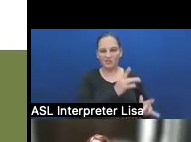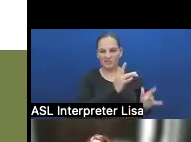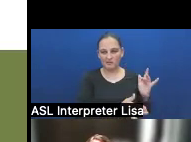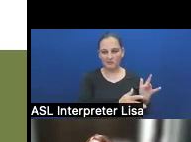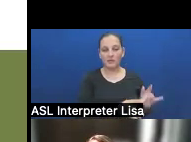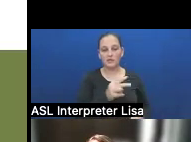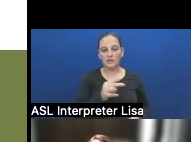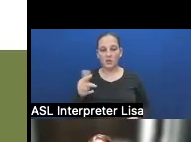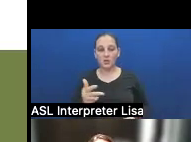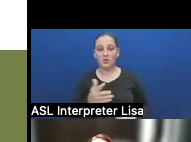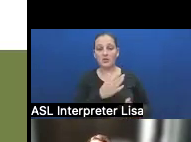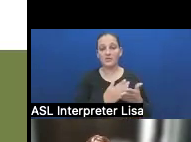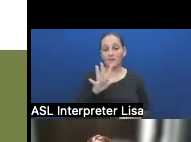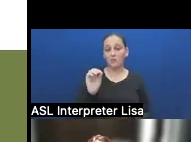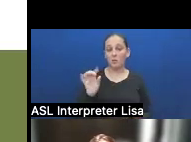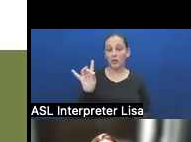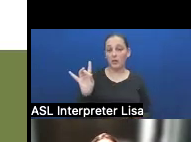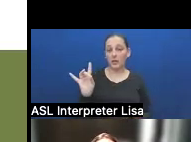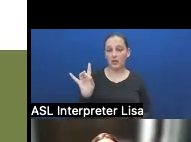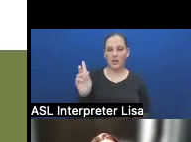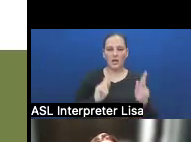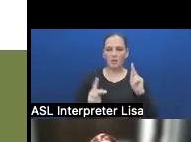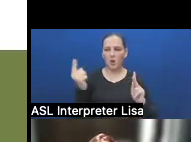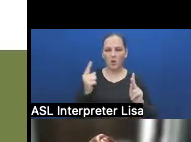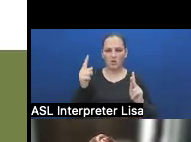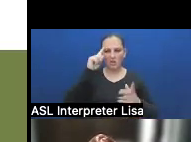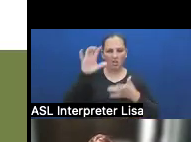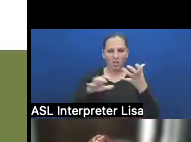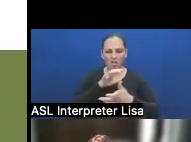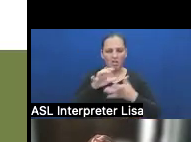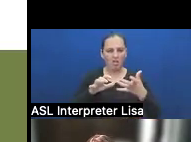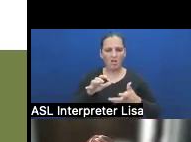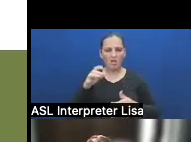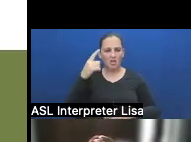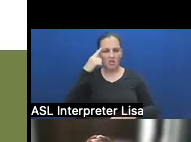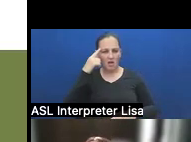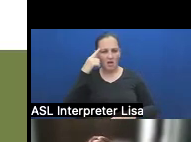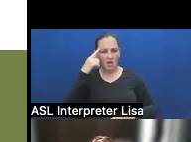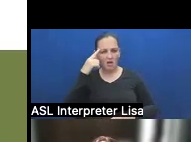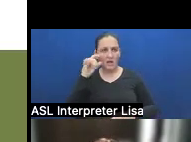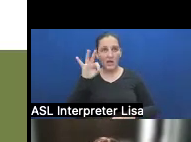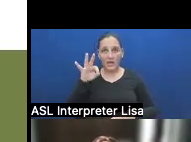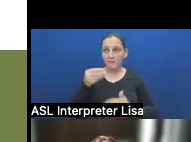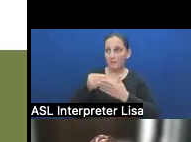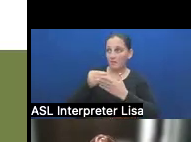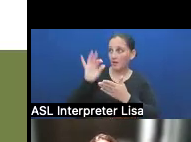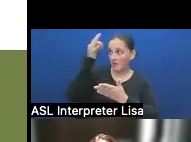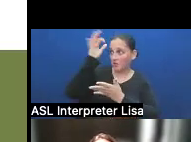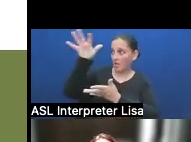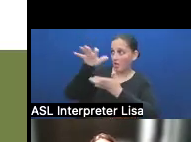Section 508, which people all the time get confused and say we have to meet if you receive federal funding. That is not the